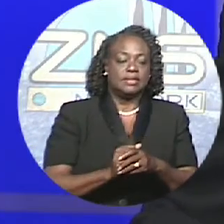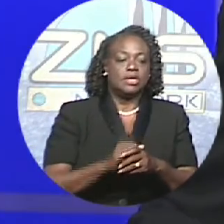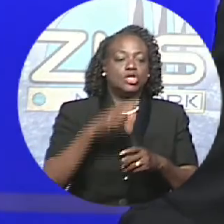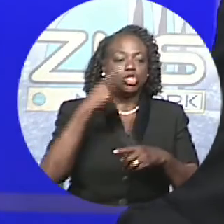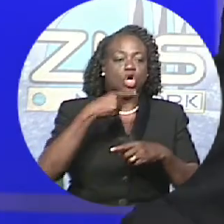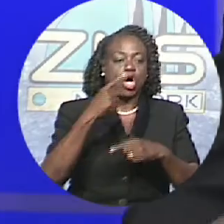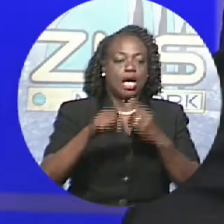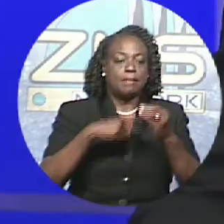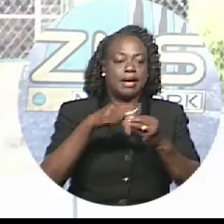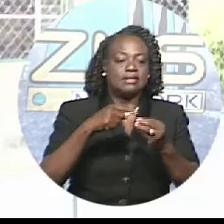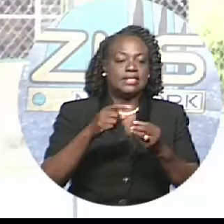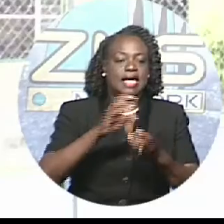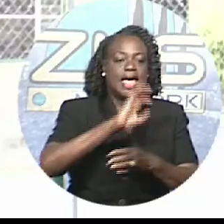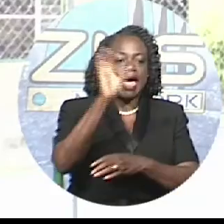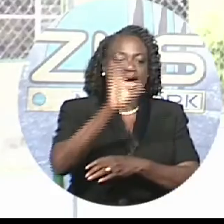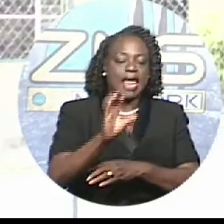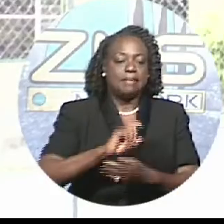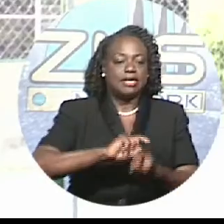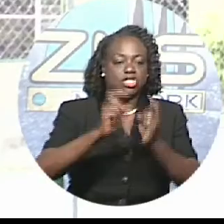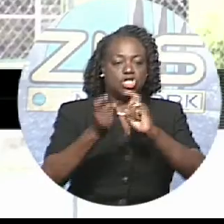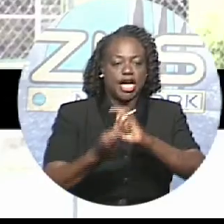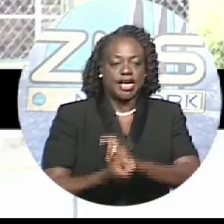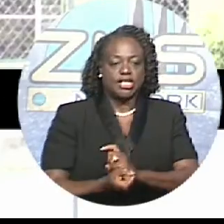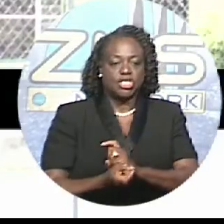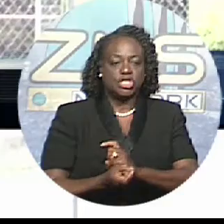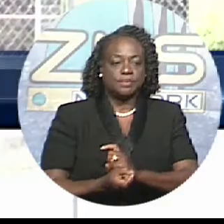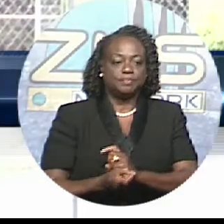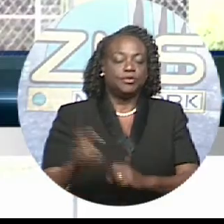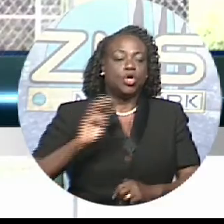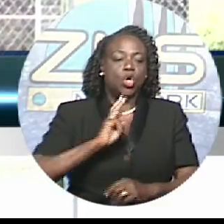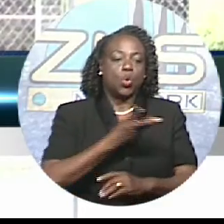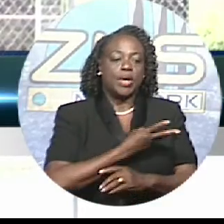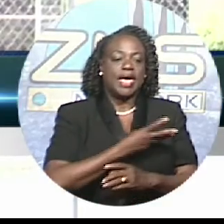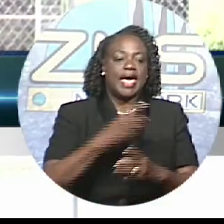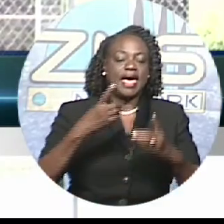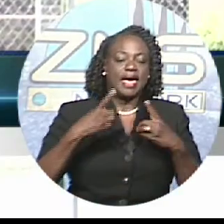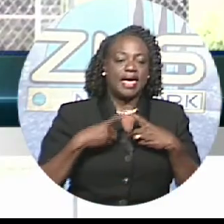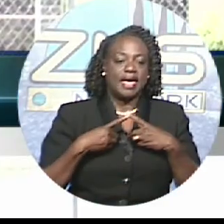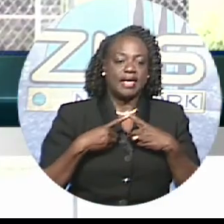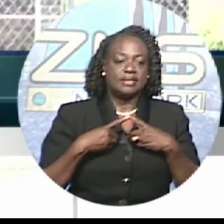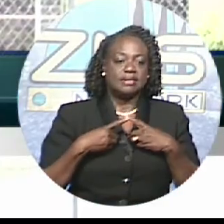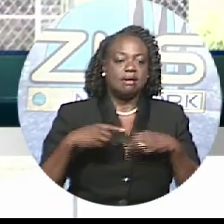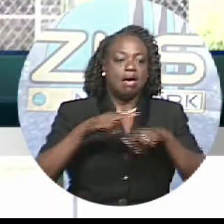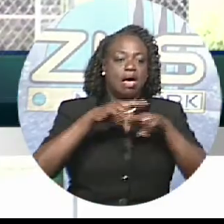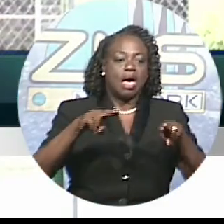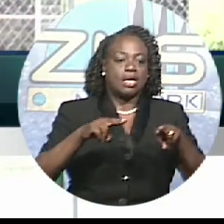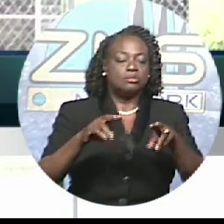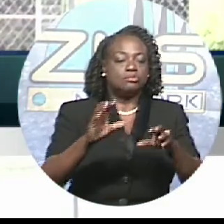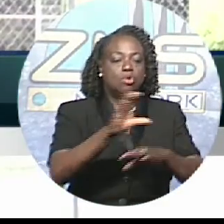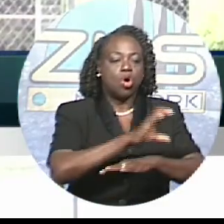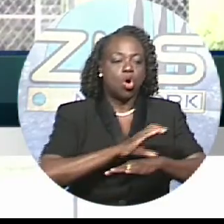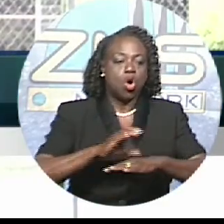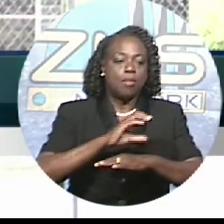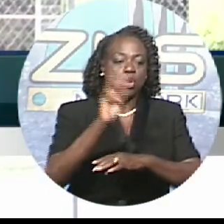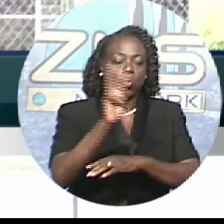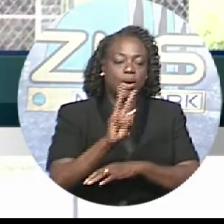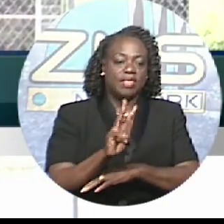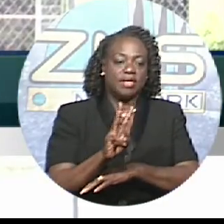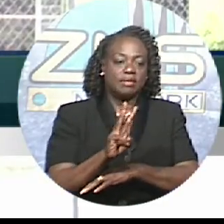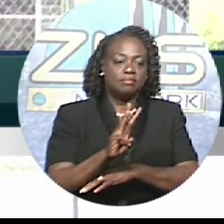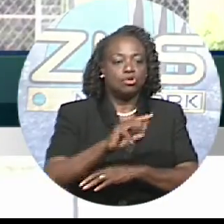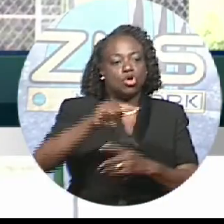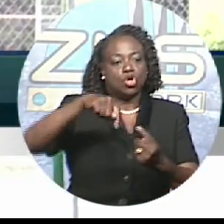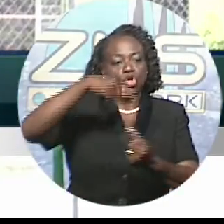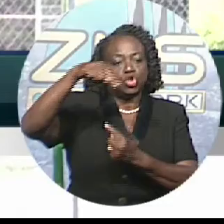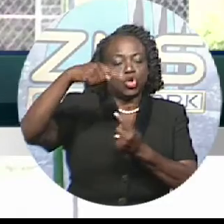change. We have had uncommon weather. We have a lot more tornadoes and cyclones, and we